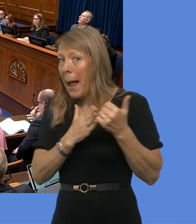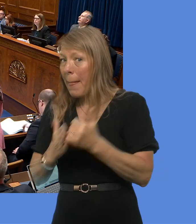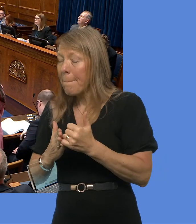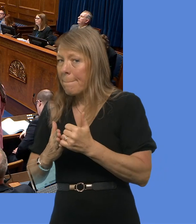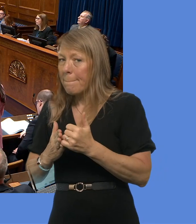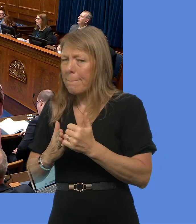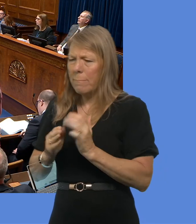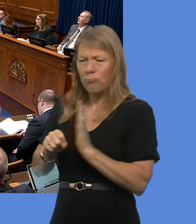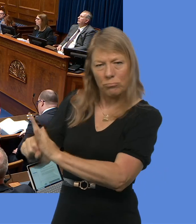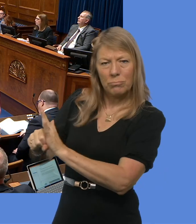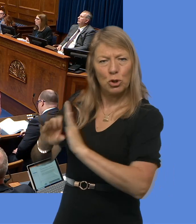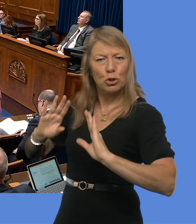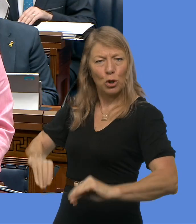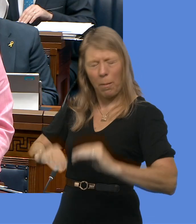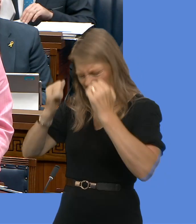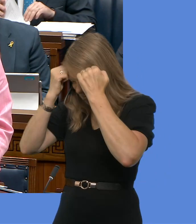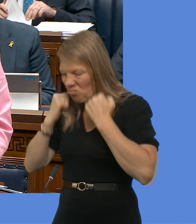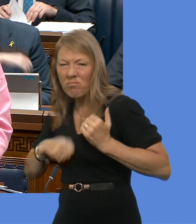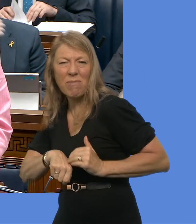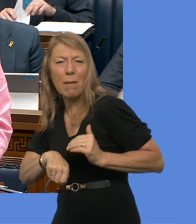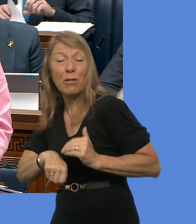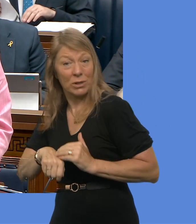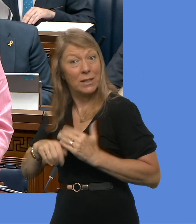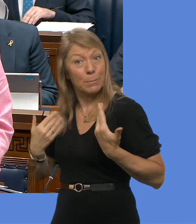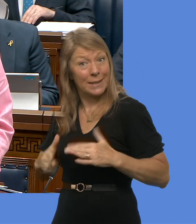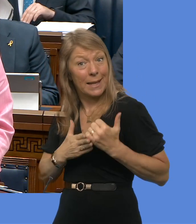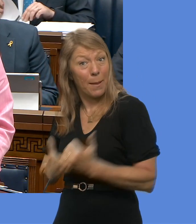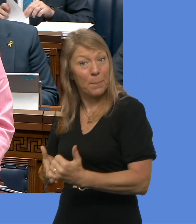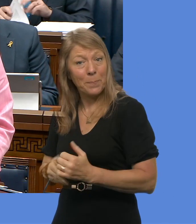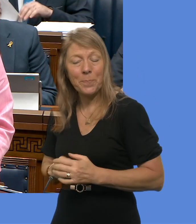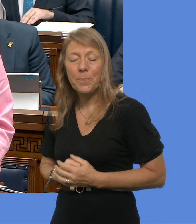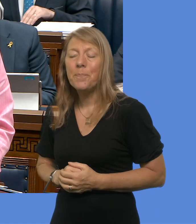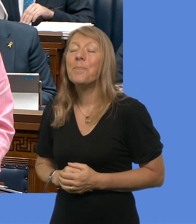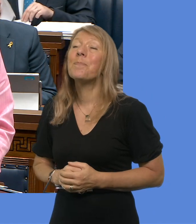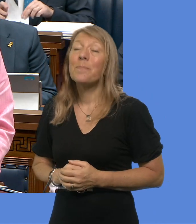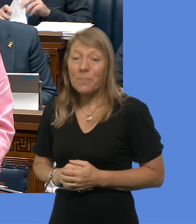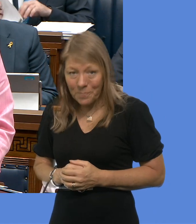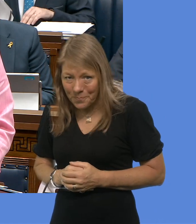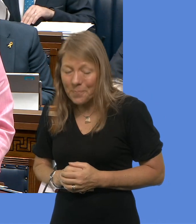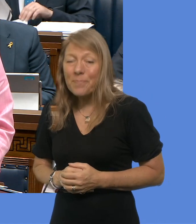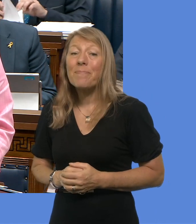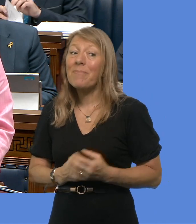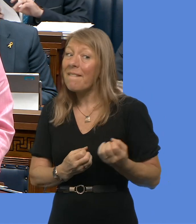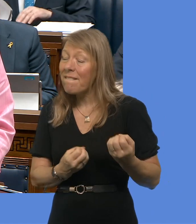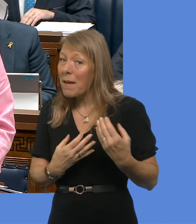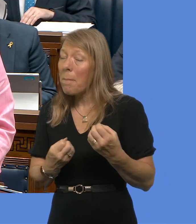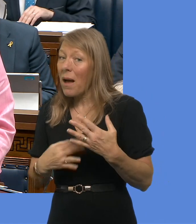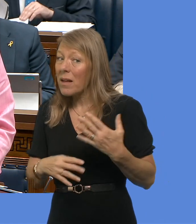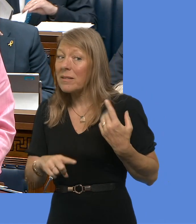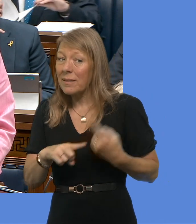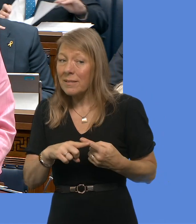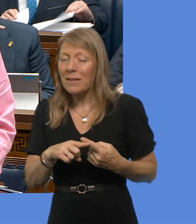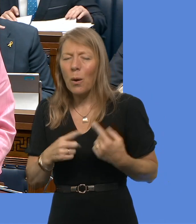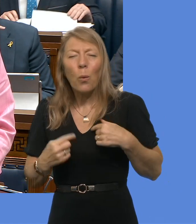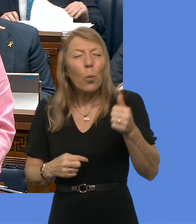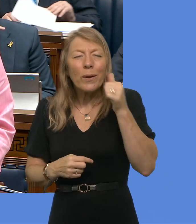thank the member for her question. Yes, the feedback and the evaluation has been very, very positive, particularly around that resilience within communities. We know that that is